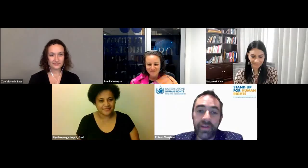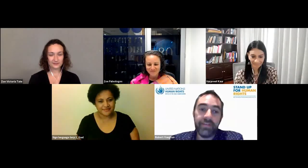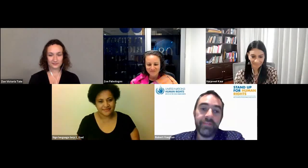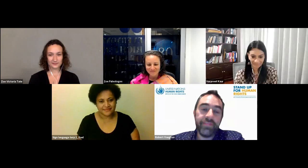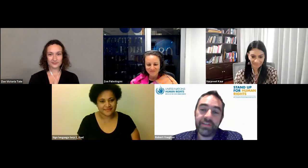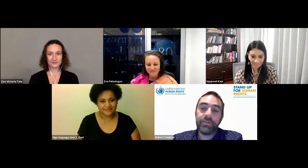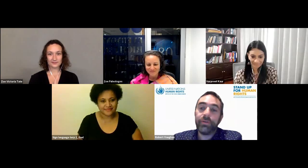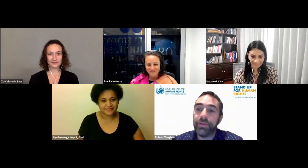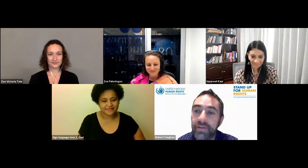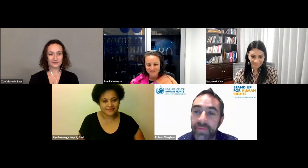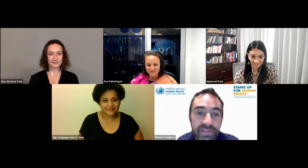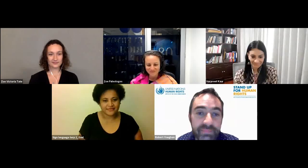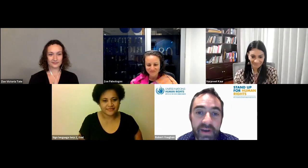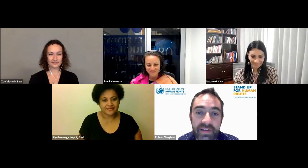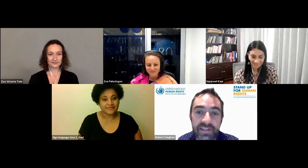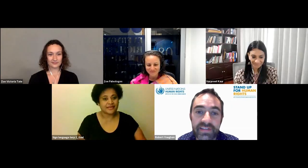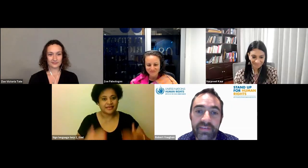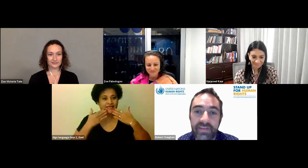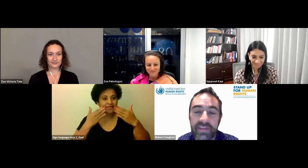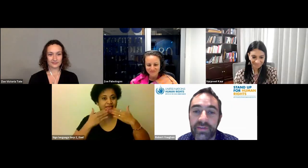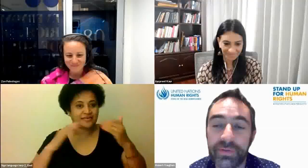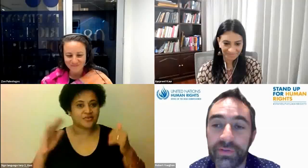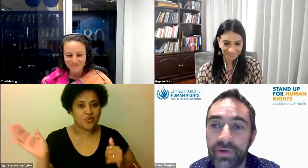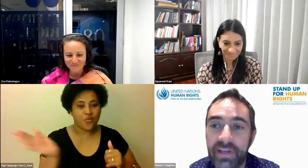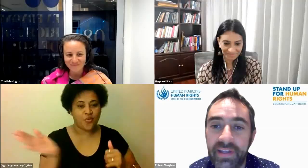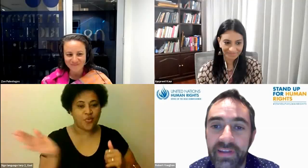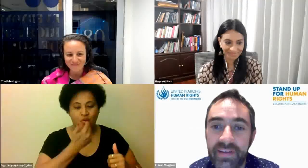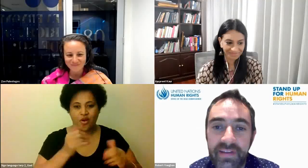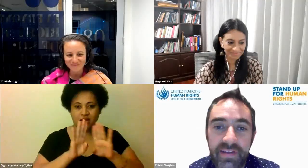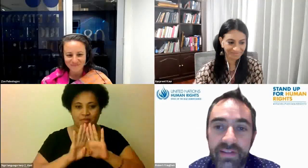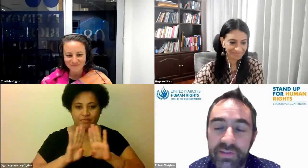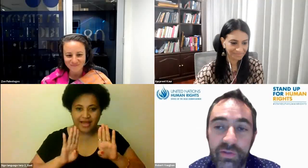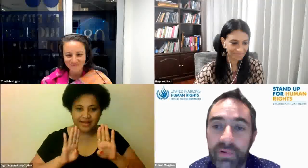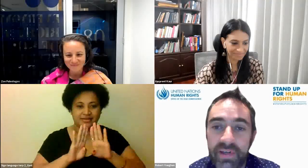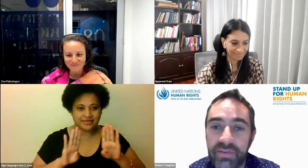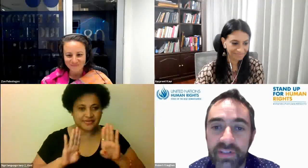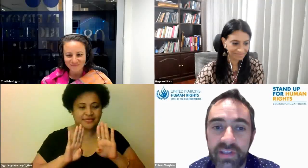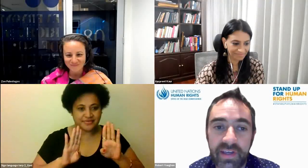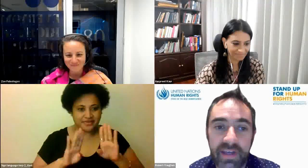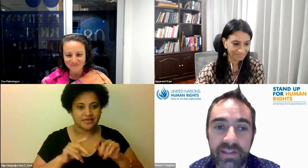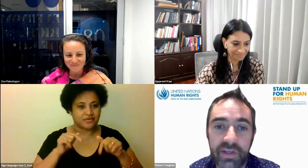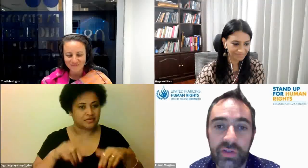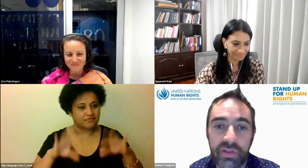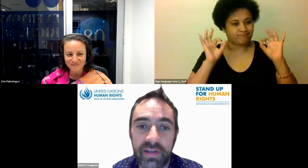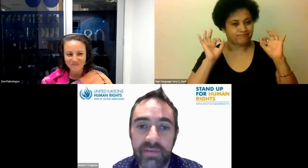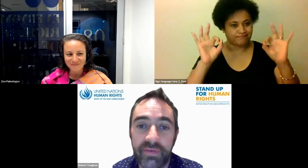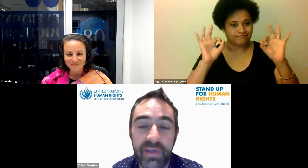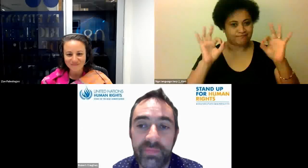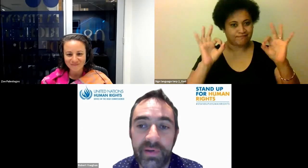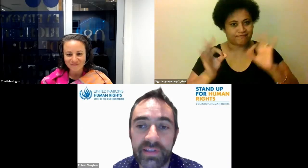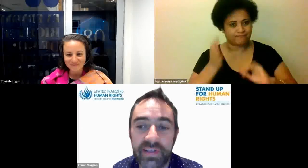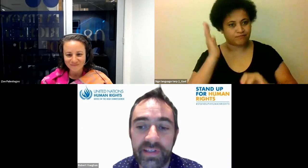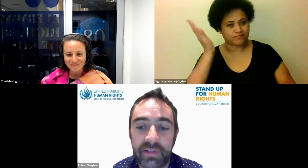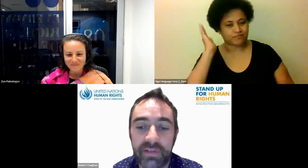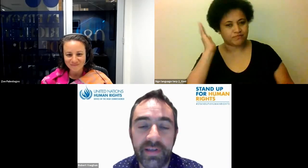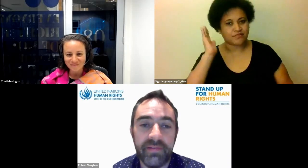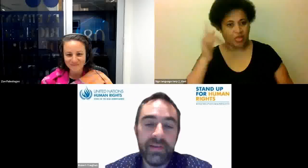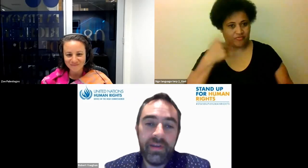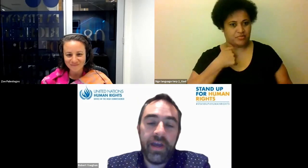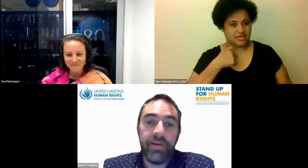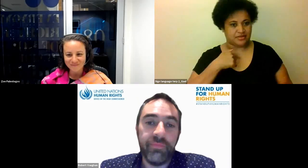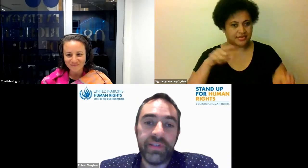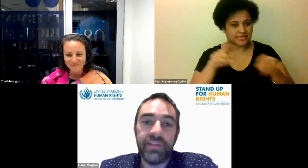Thank you, Zuri, and thanks to all the amazing panelists. I think this was a really super interesting session for me personally as